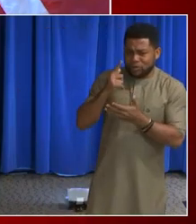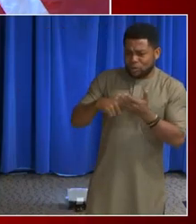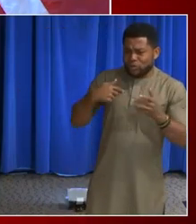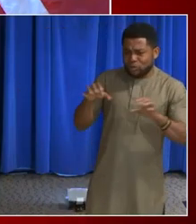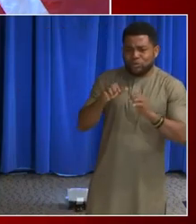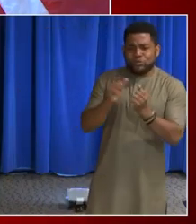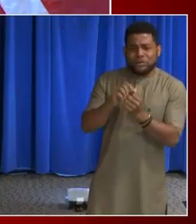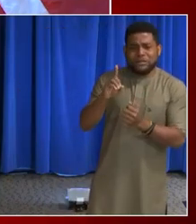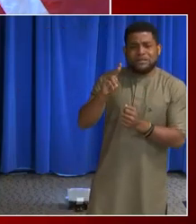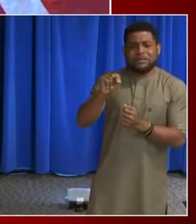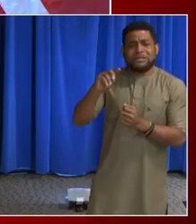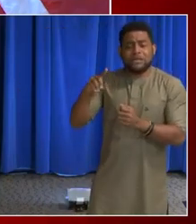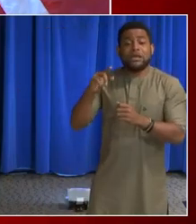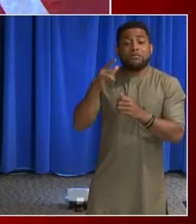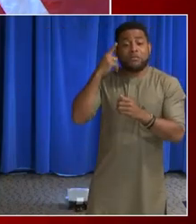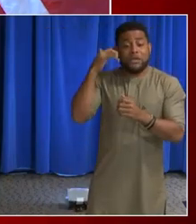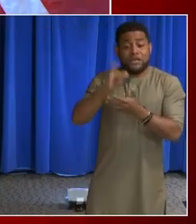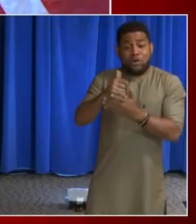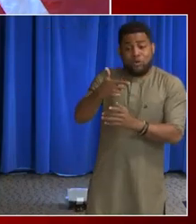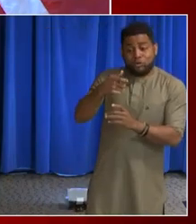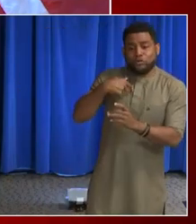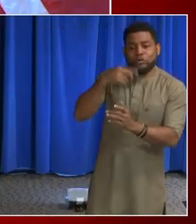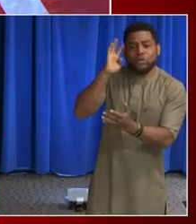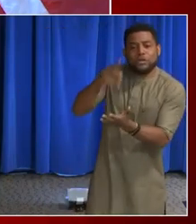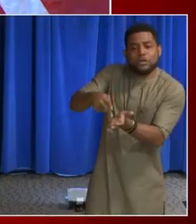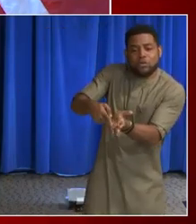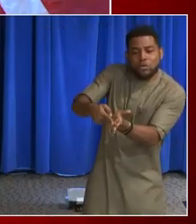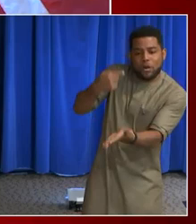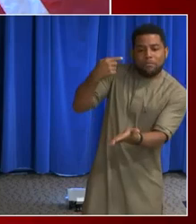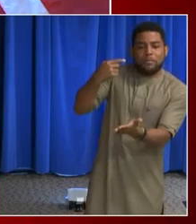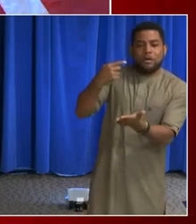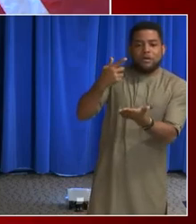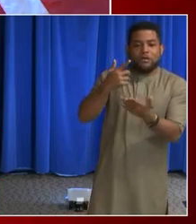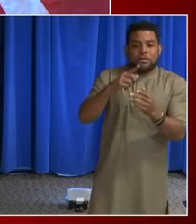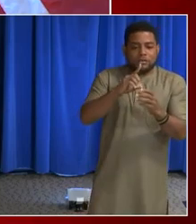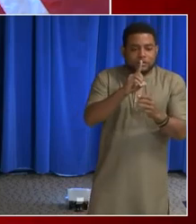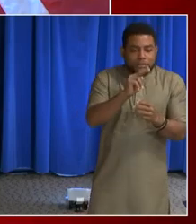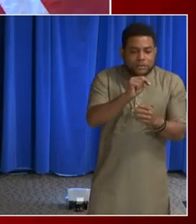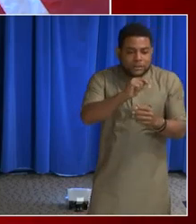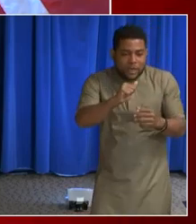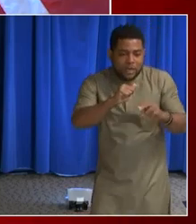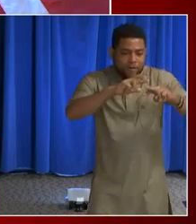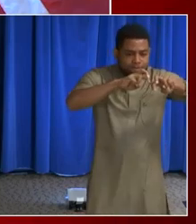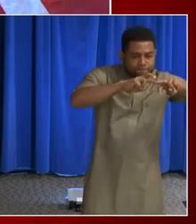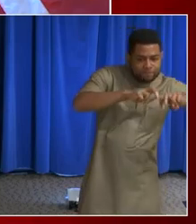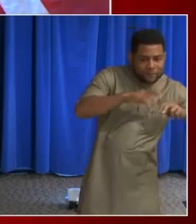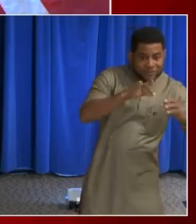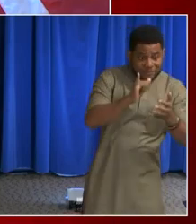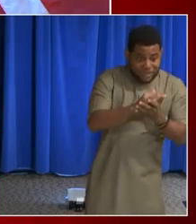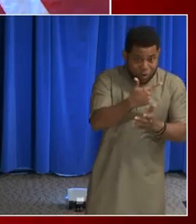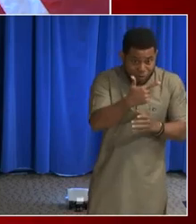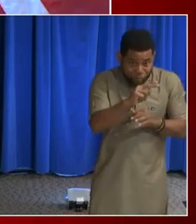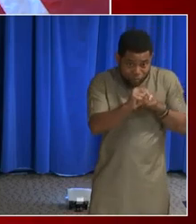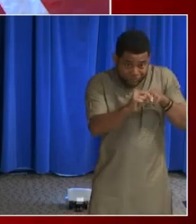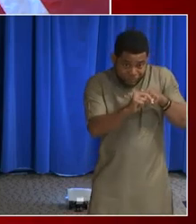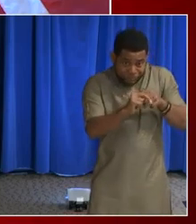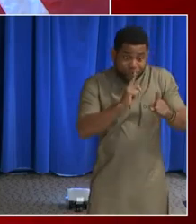handgun. Swab the handgun to see if, that handgun, to ensure that handgun was